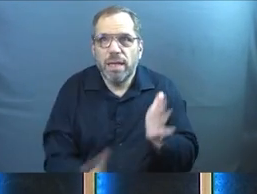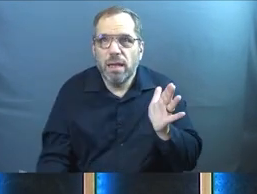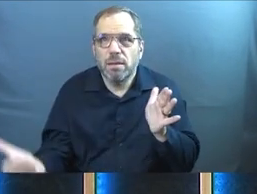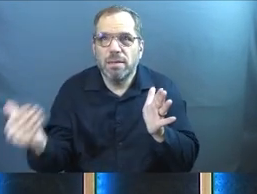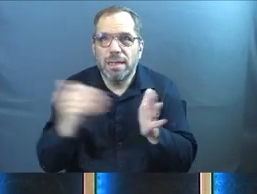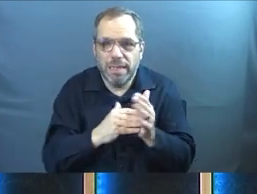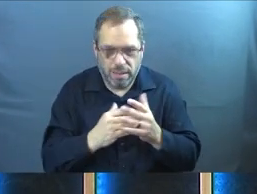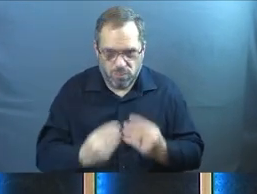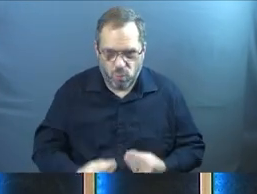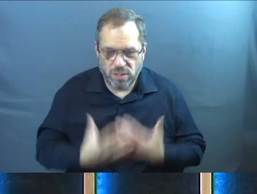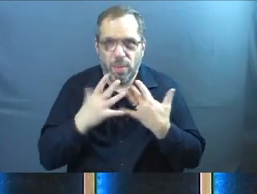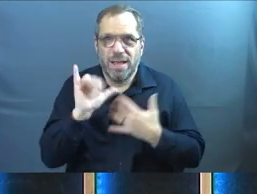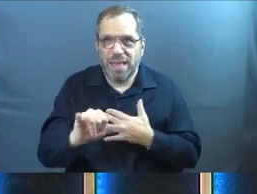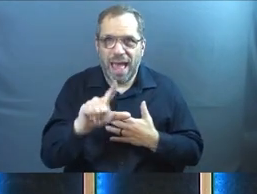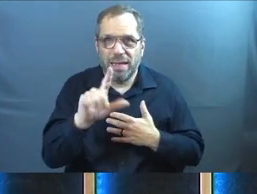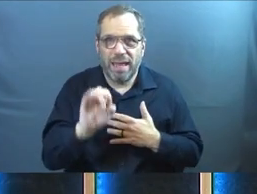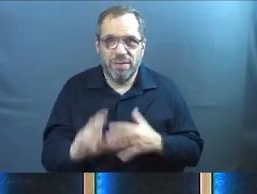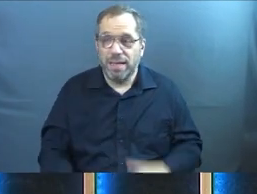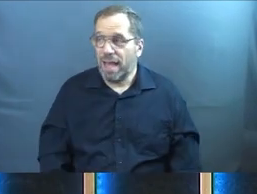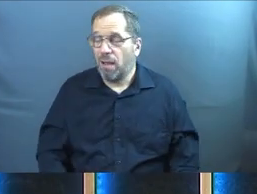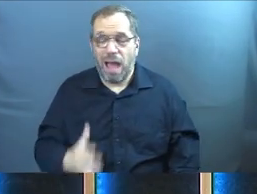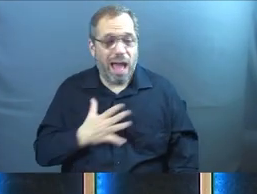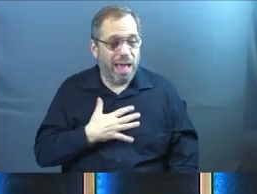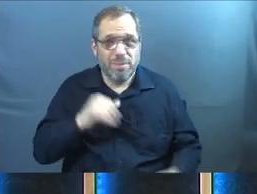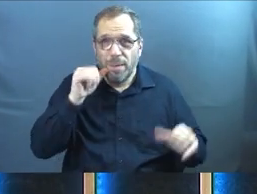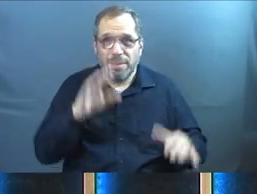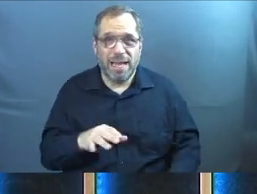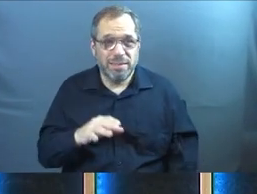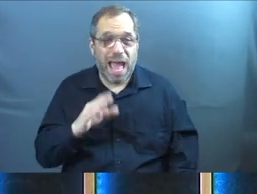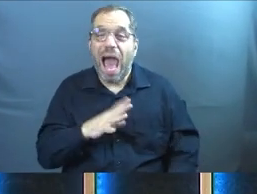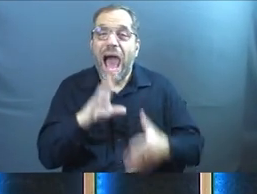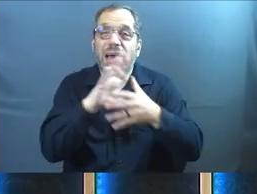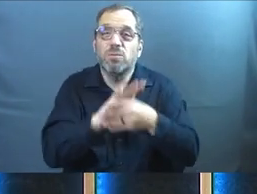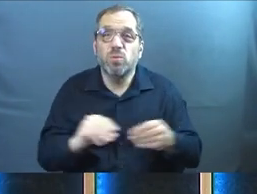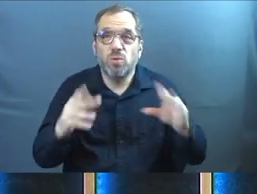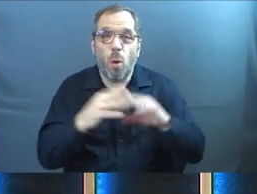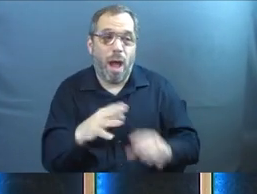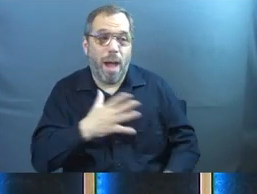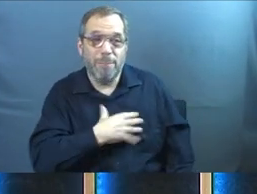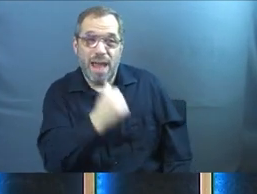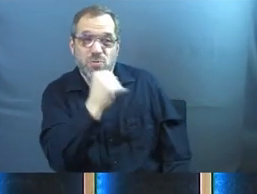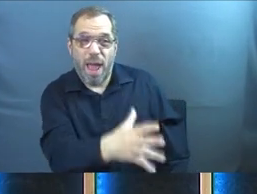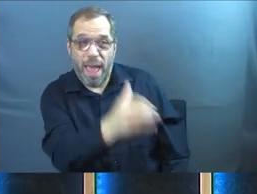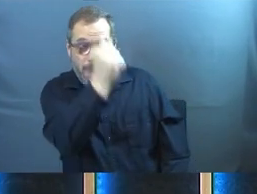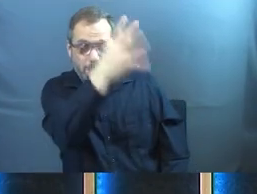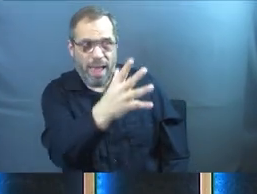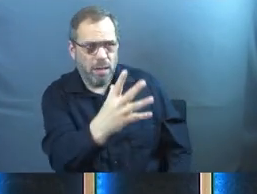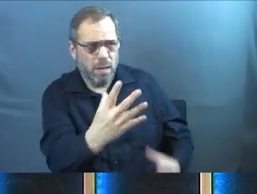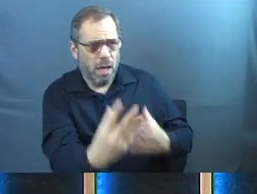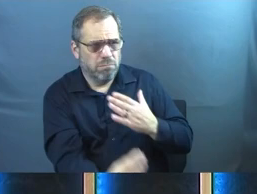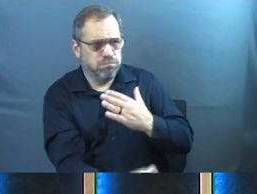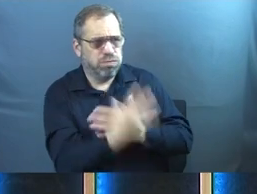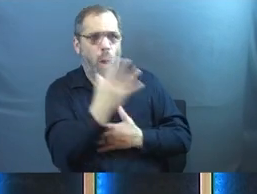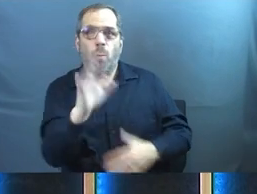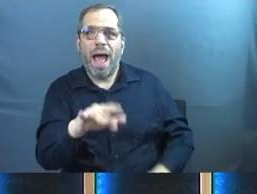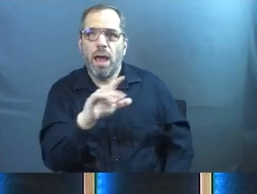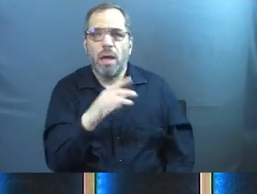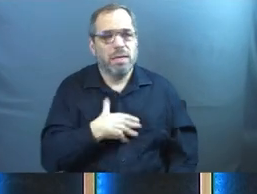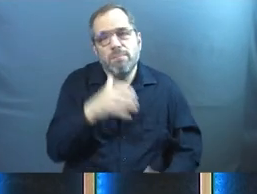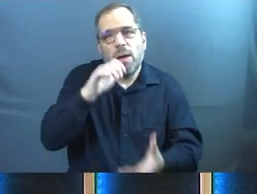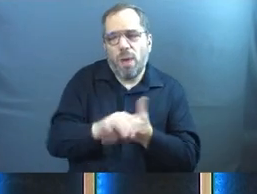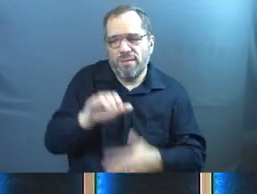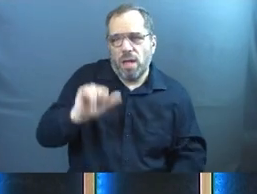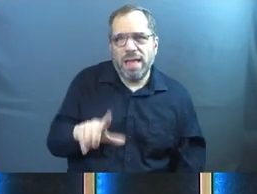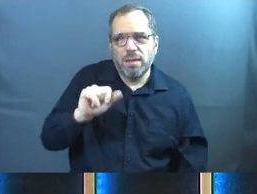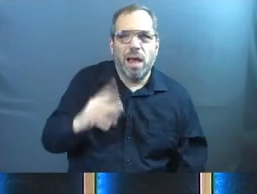it. And I'm so blessed because I've got the story of my grandparents that inspired me, because Linda and I have